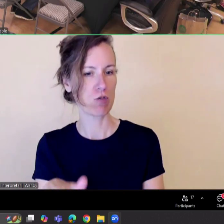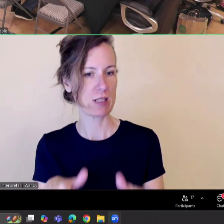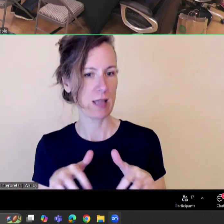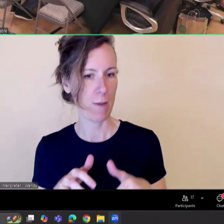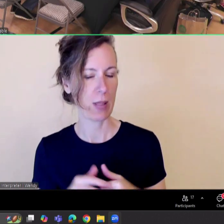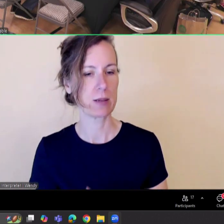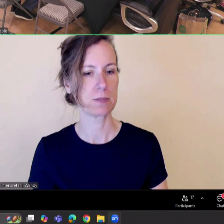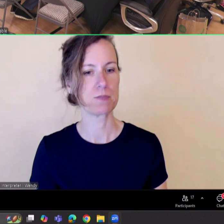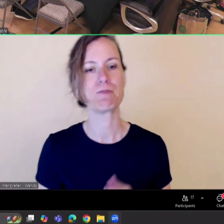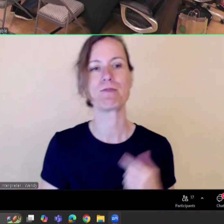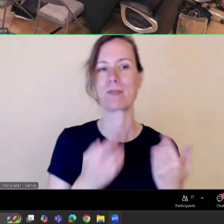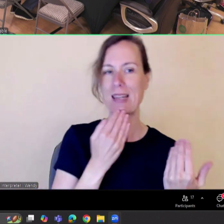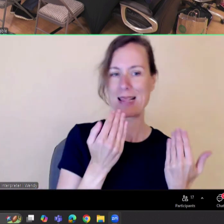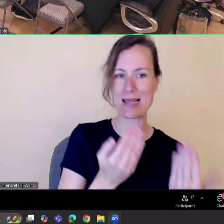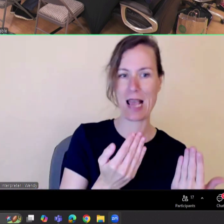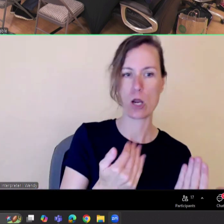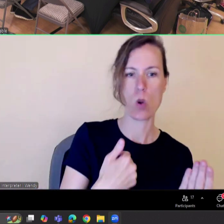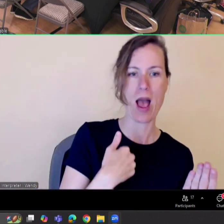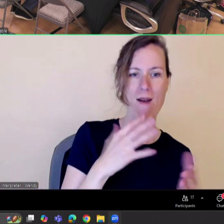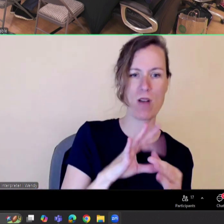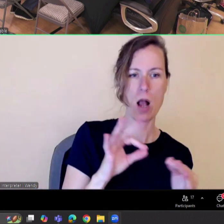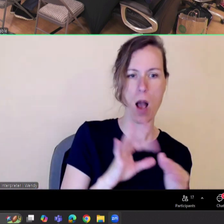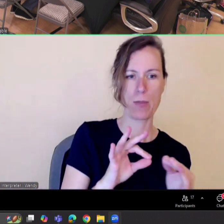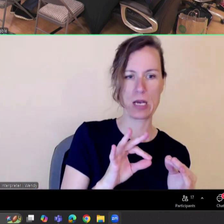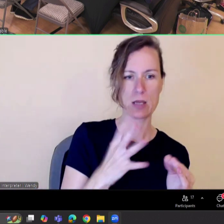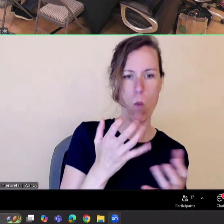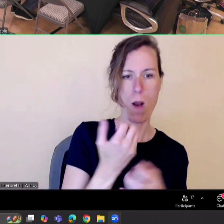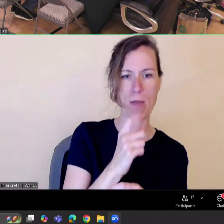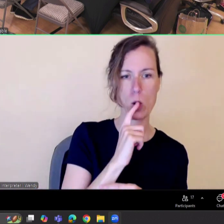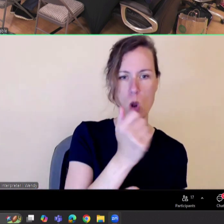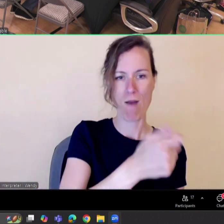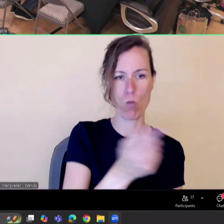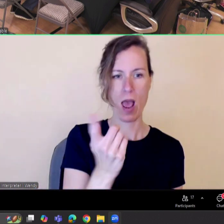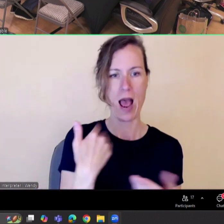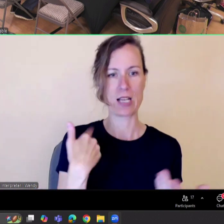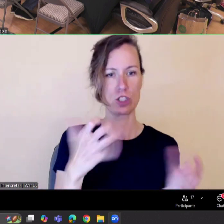for questions and I'm not monopolizing. All right. Thank you. Councilmember Gallagher?